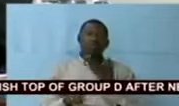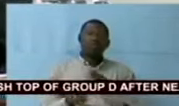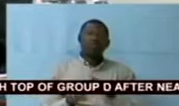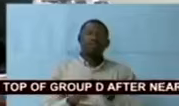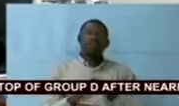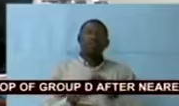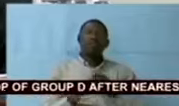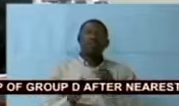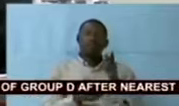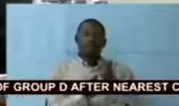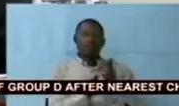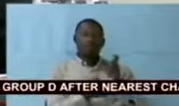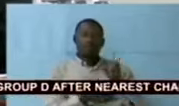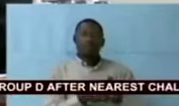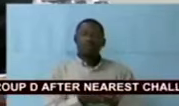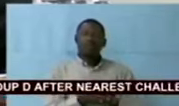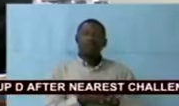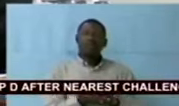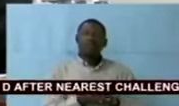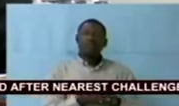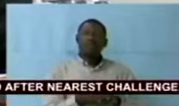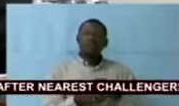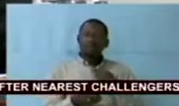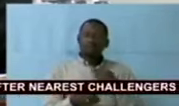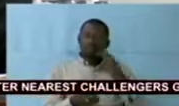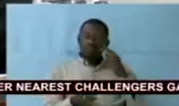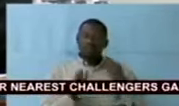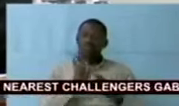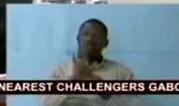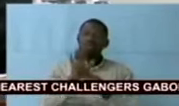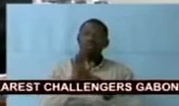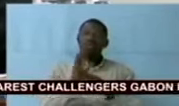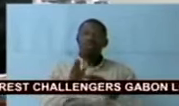the basis of his evidence. But